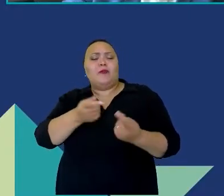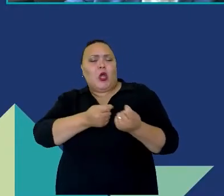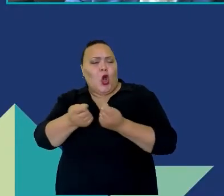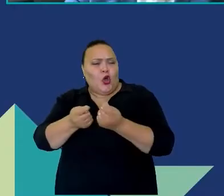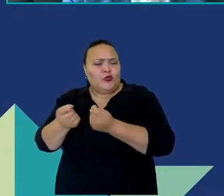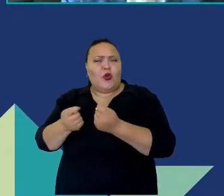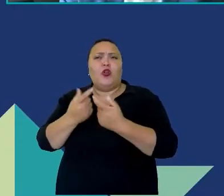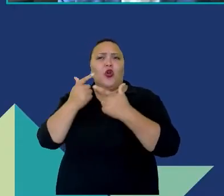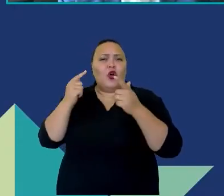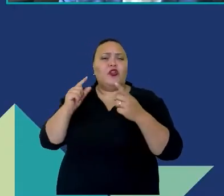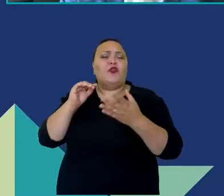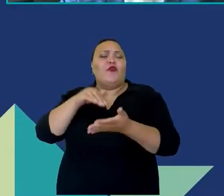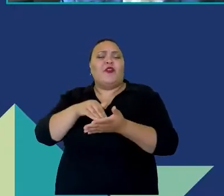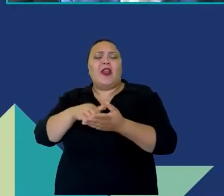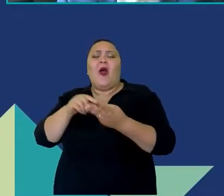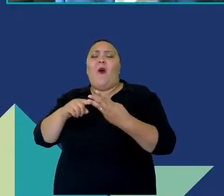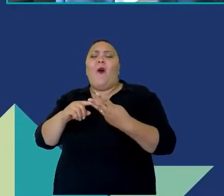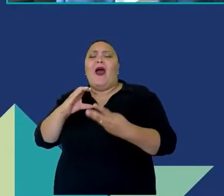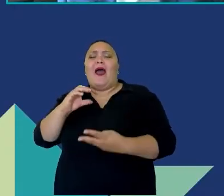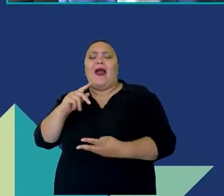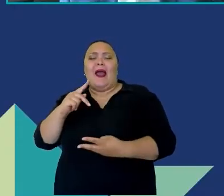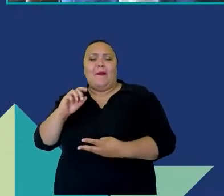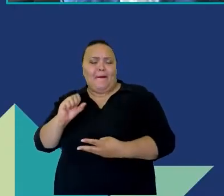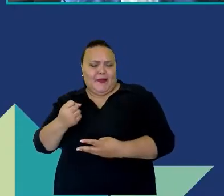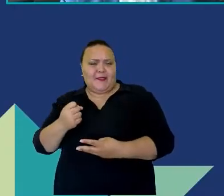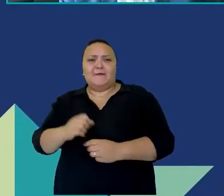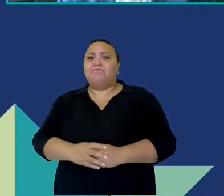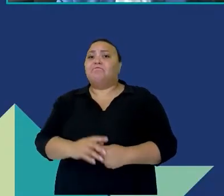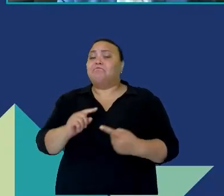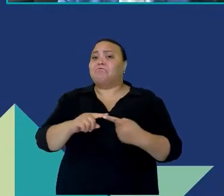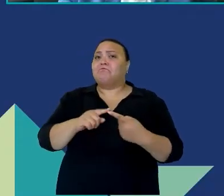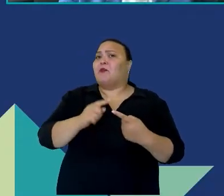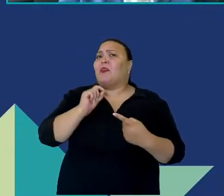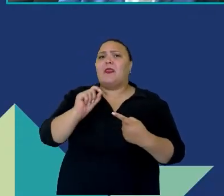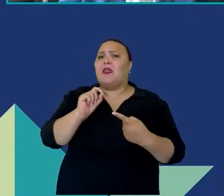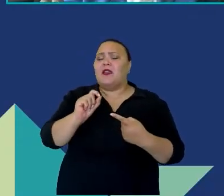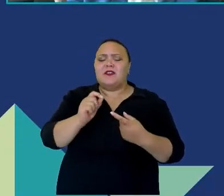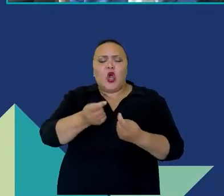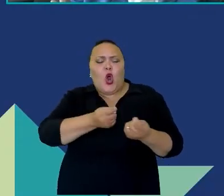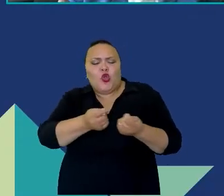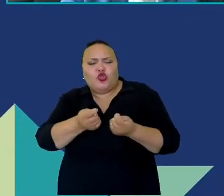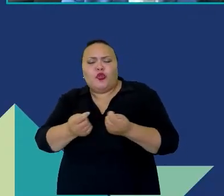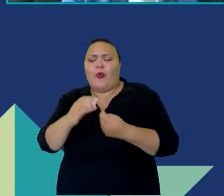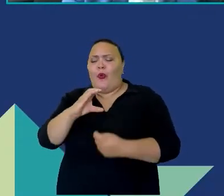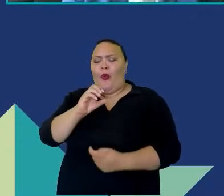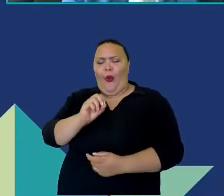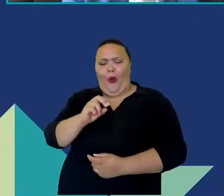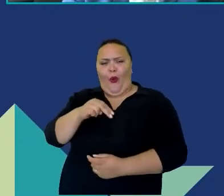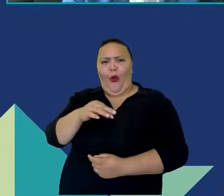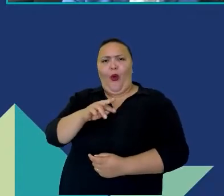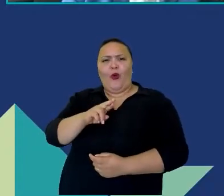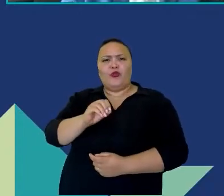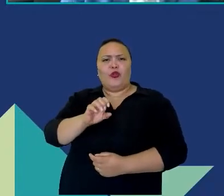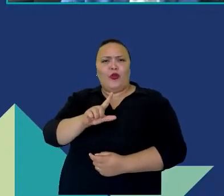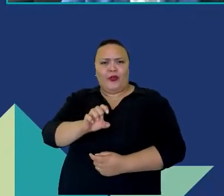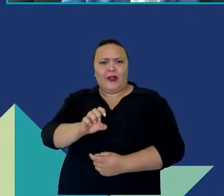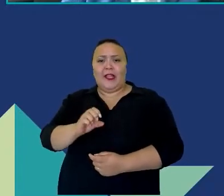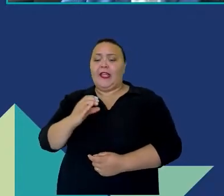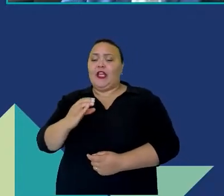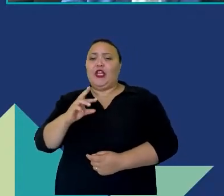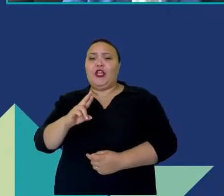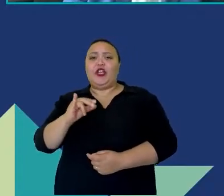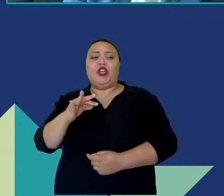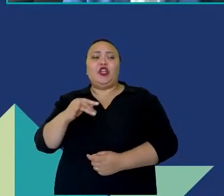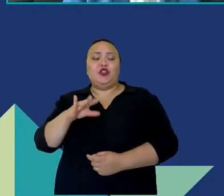Definitely, critical controls are the ones that you want to look at when we are talking about dam safety.